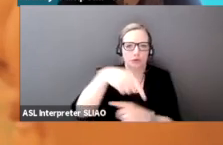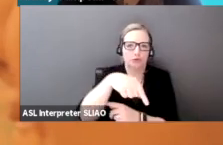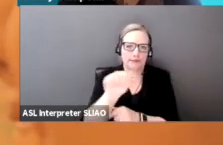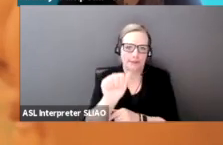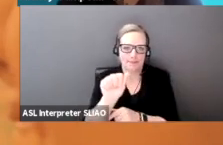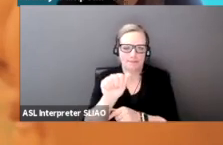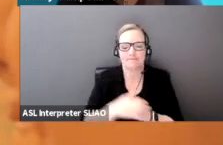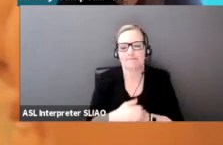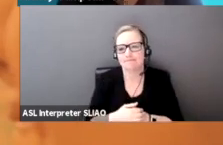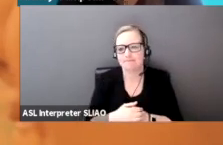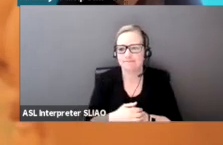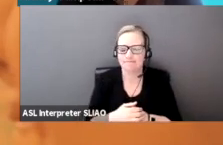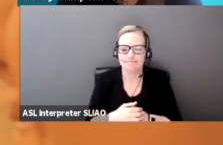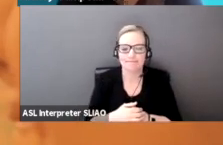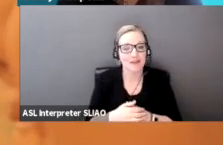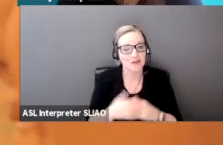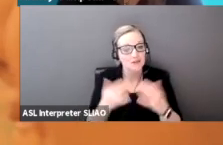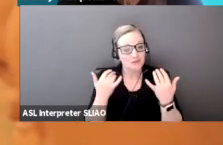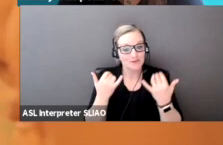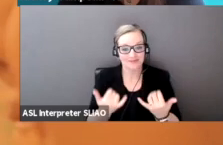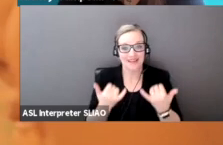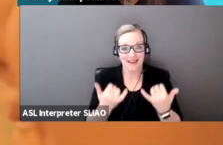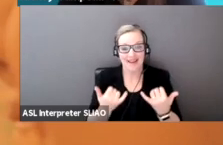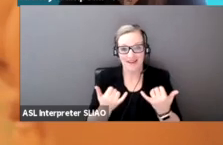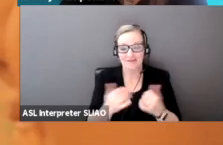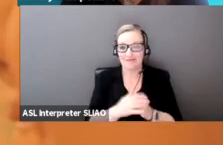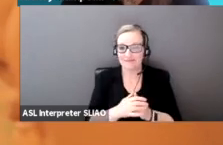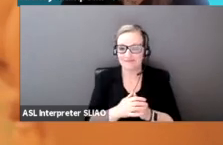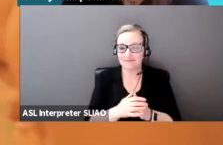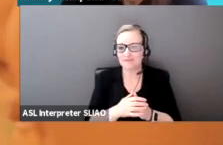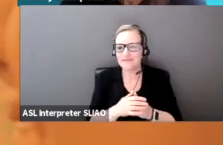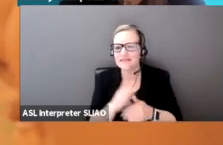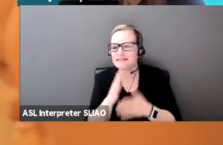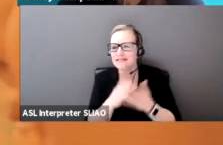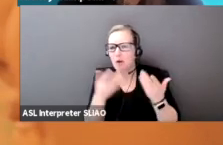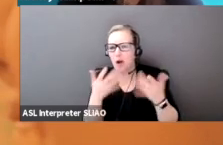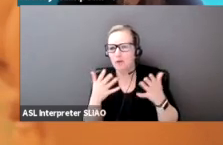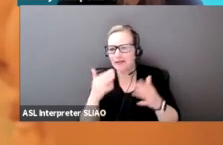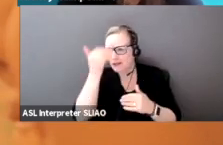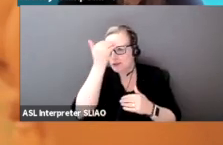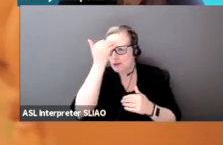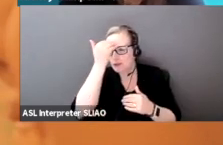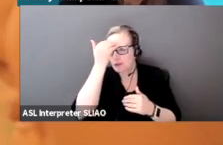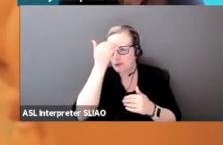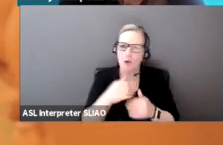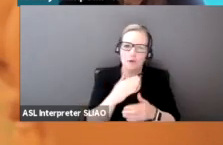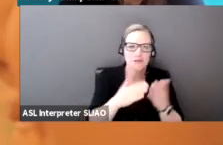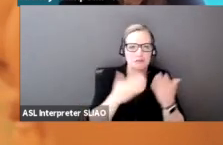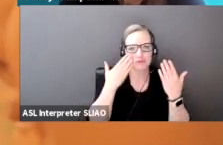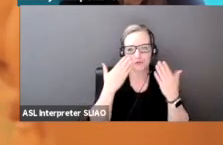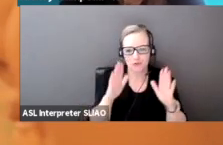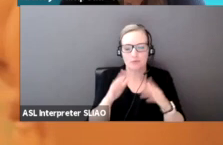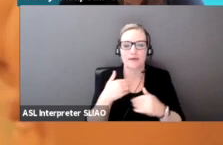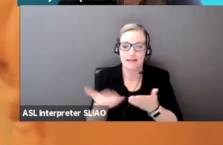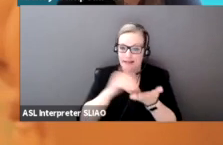presentation. So, as I mentioned earlier to some of you on the call, to experience today's presentation in American